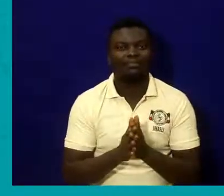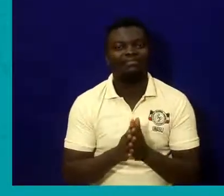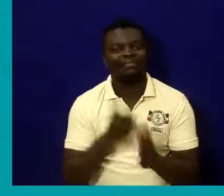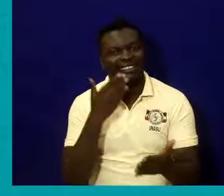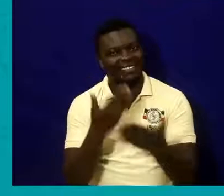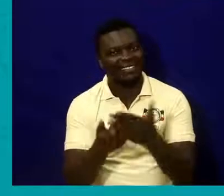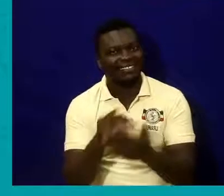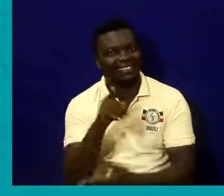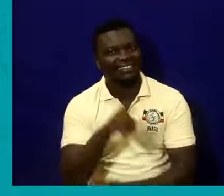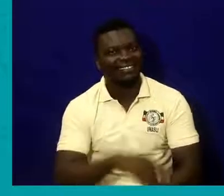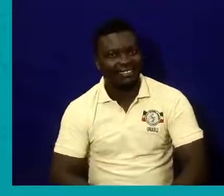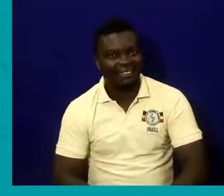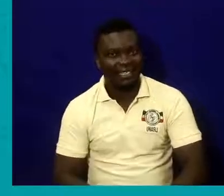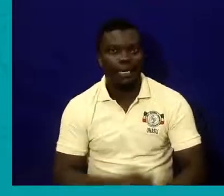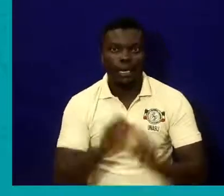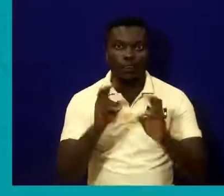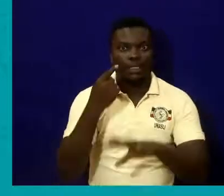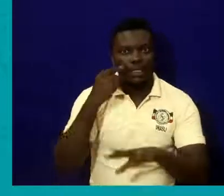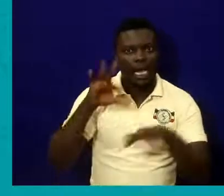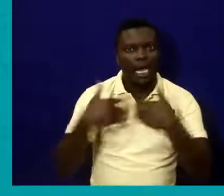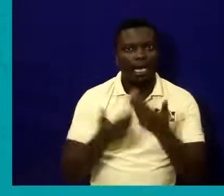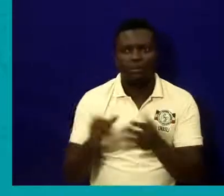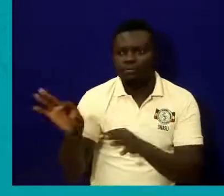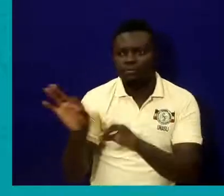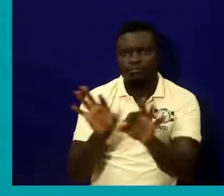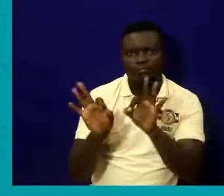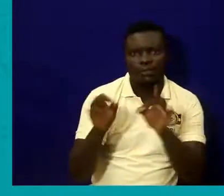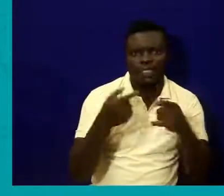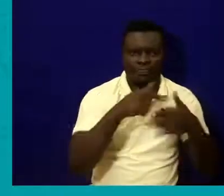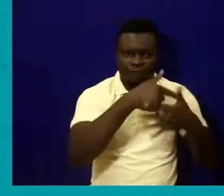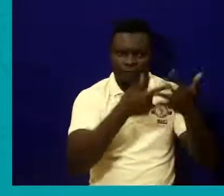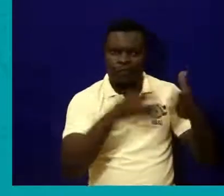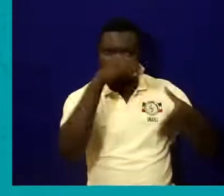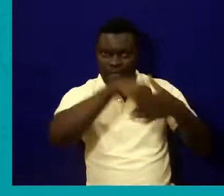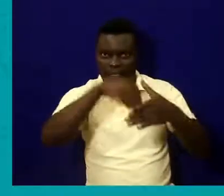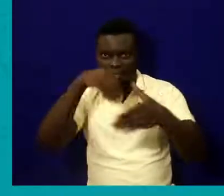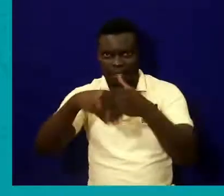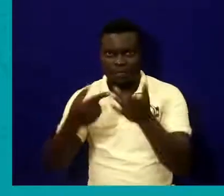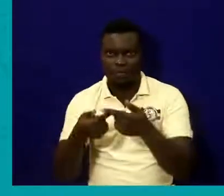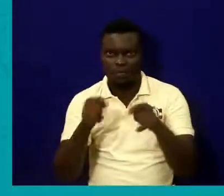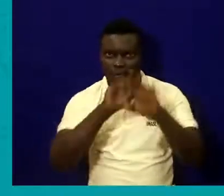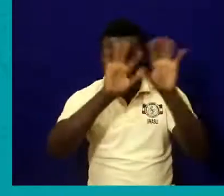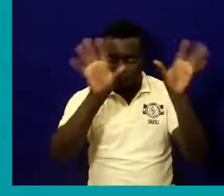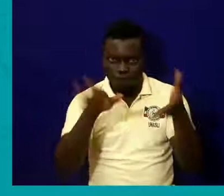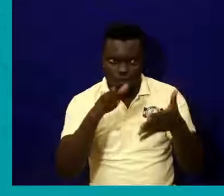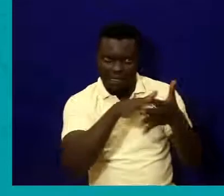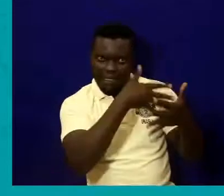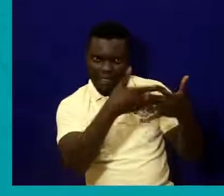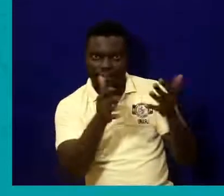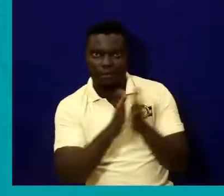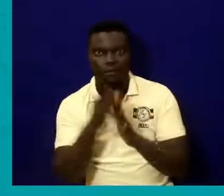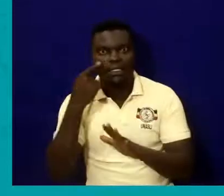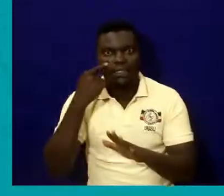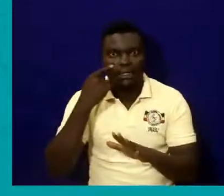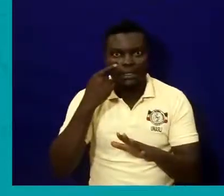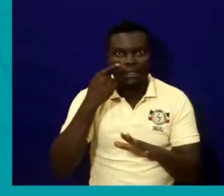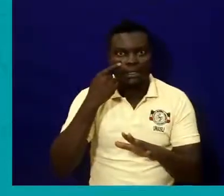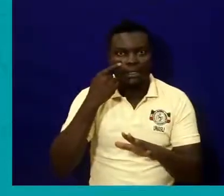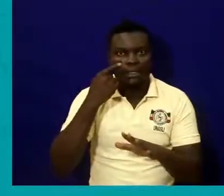Nice. We are going to see how to fit these elements in that kind of table to